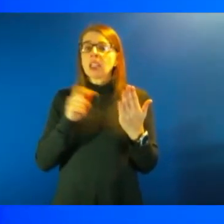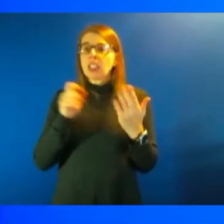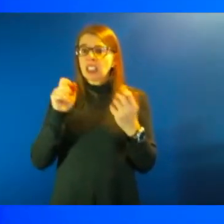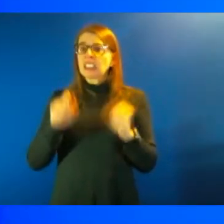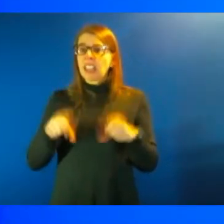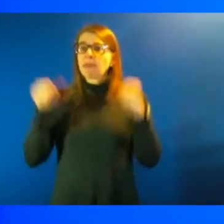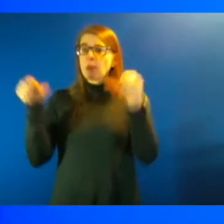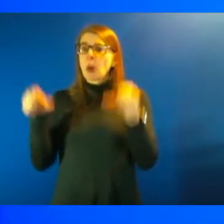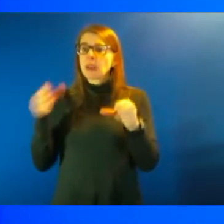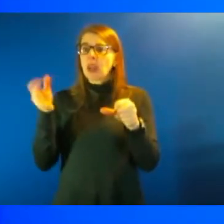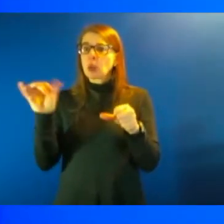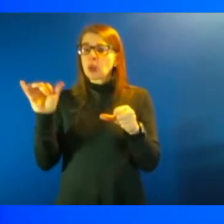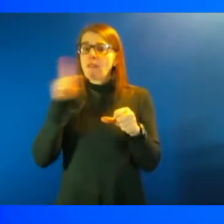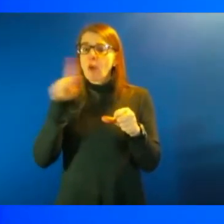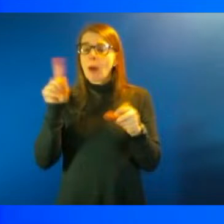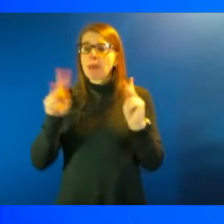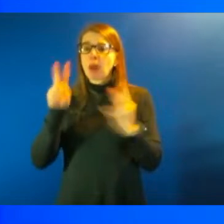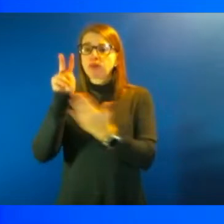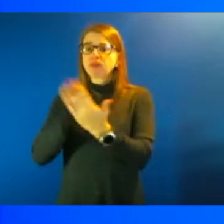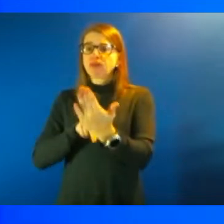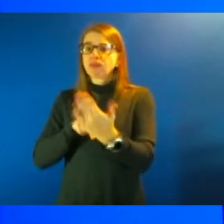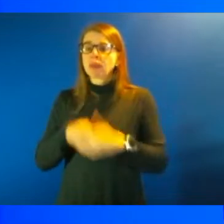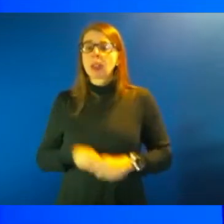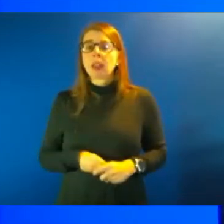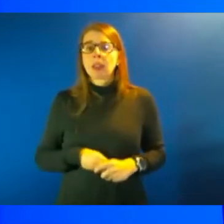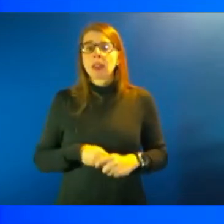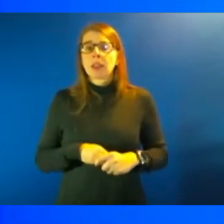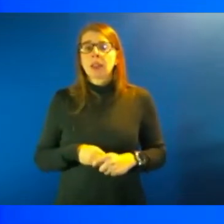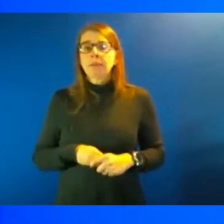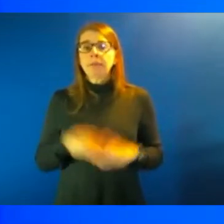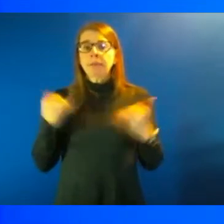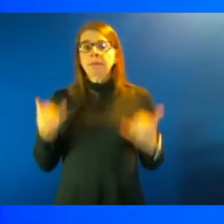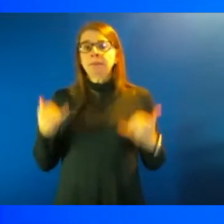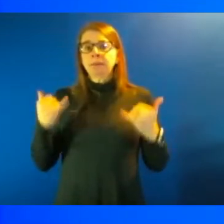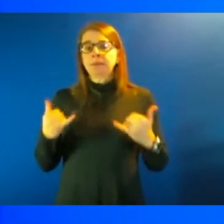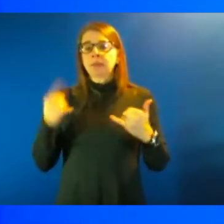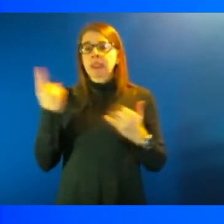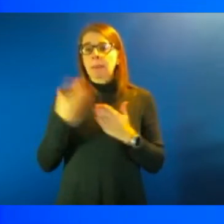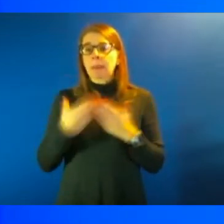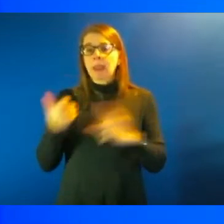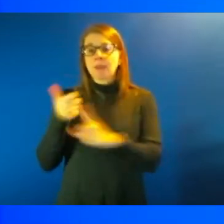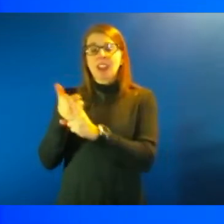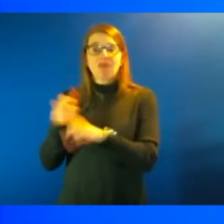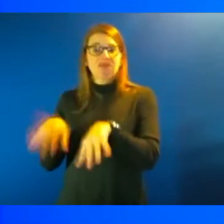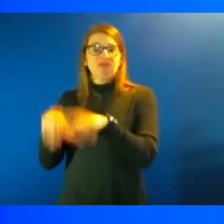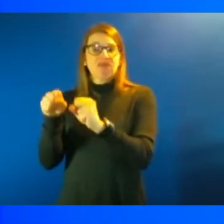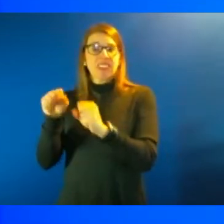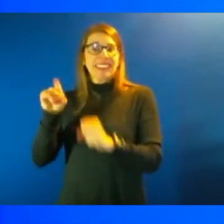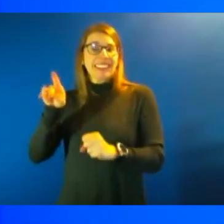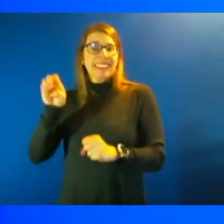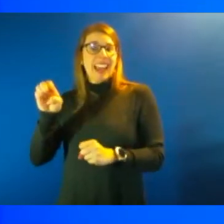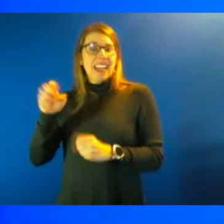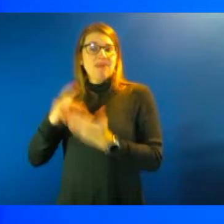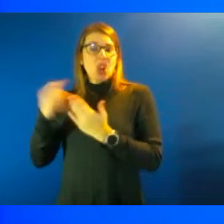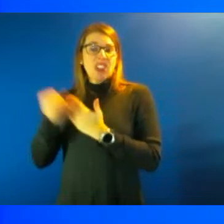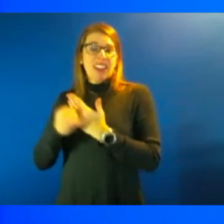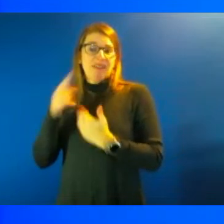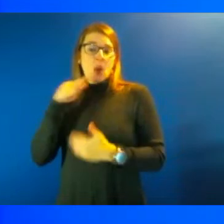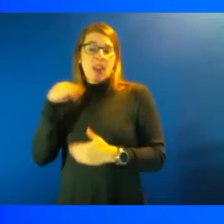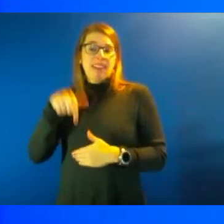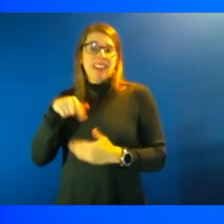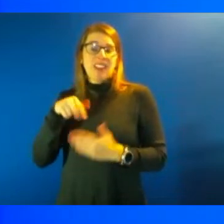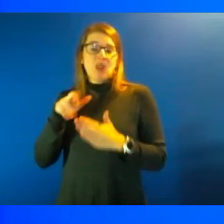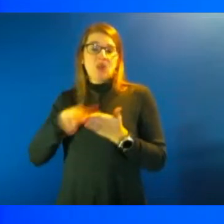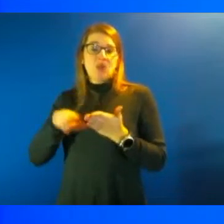available to people. And so right now it's just something that he was doing as a side project for this research class,